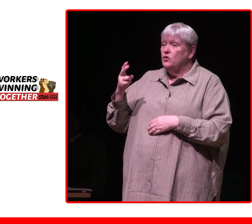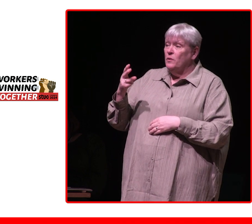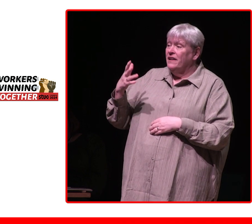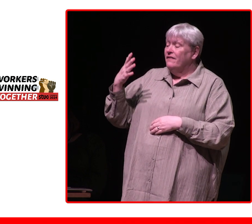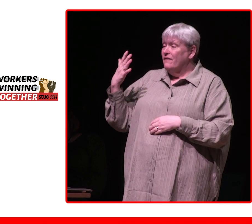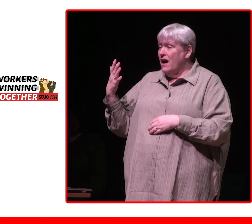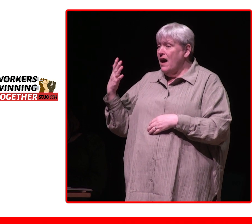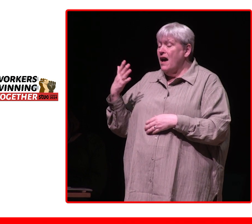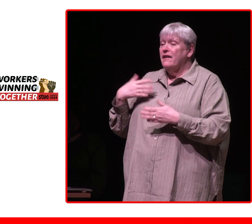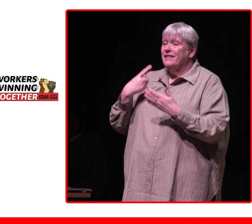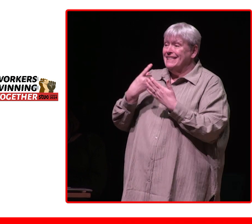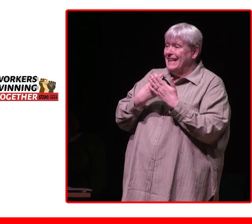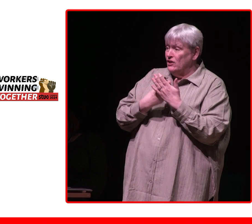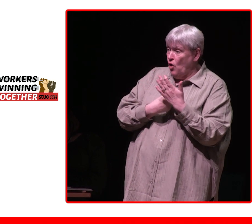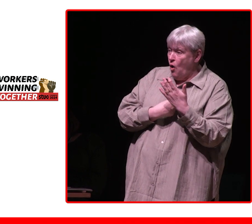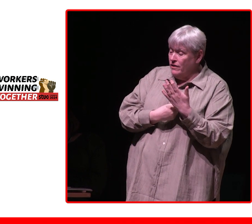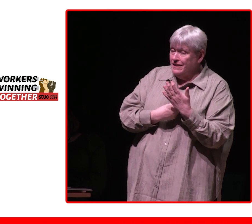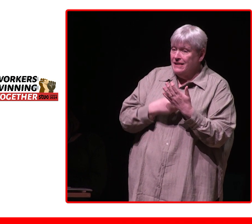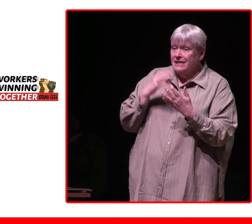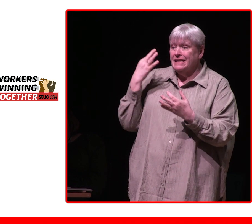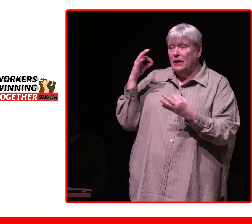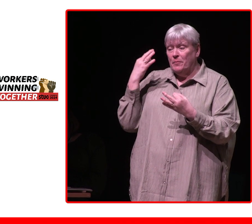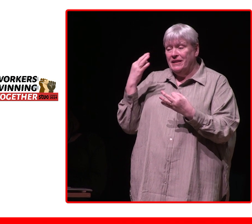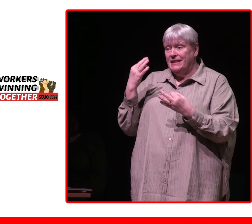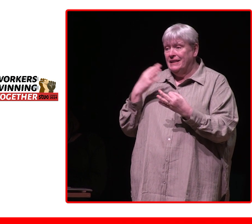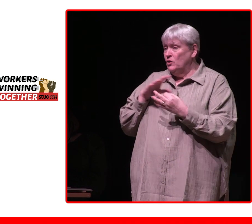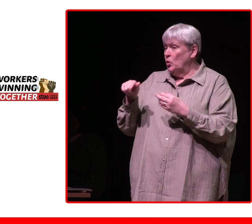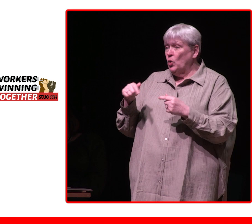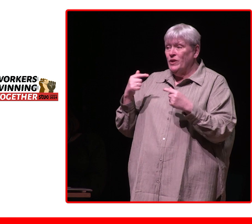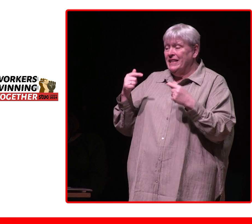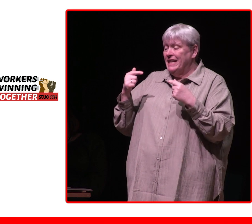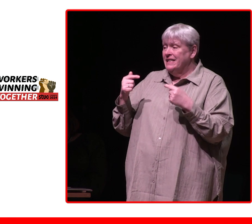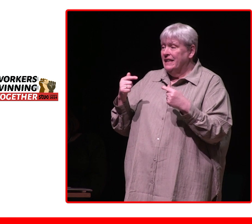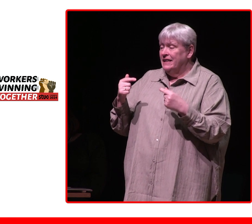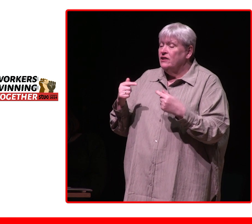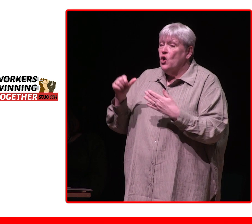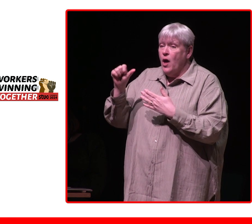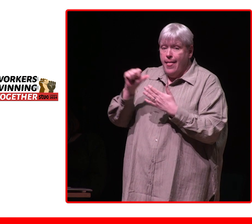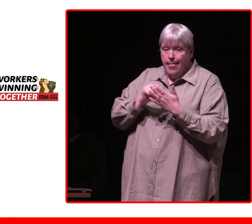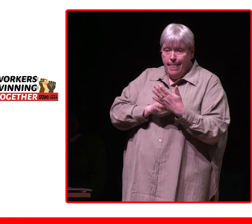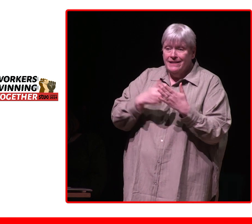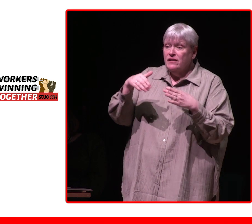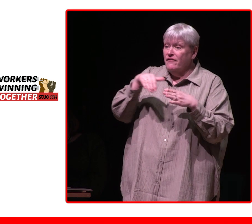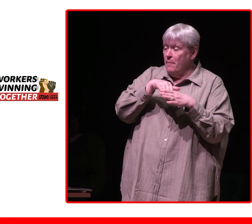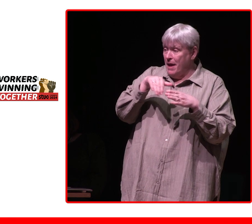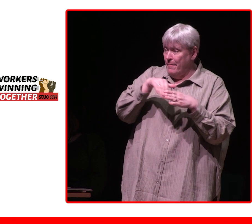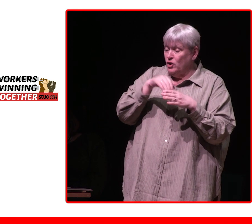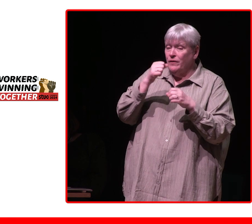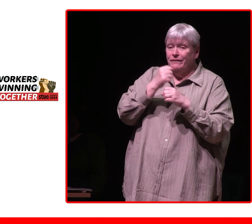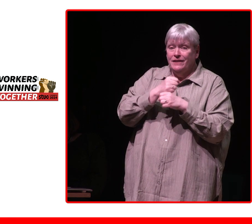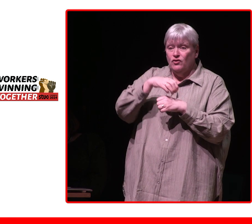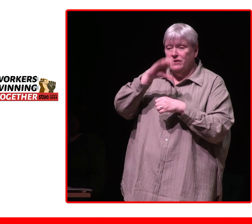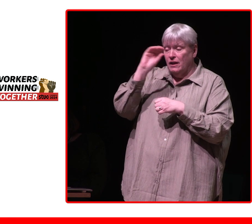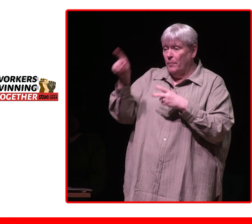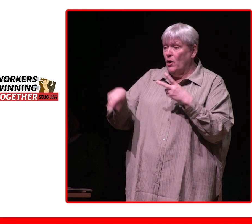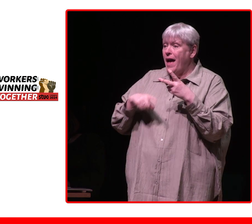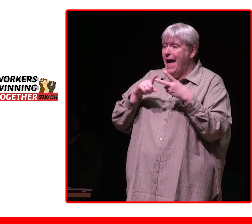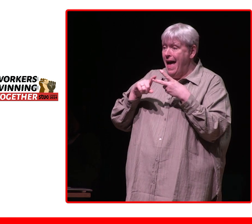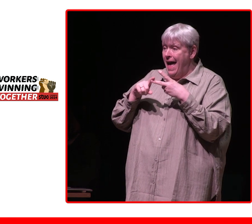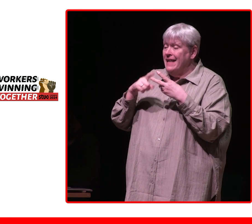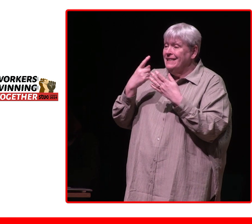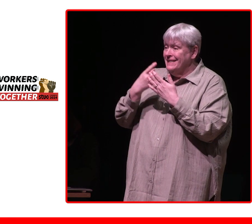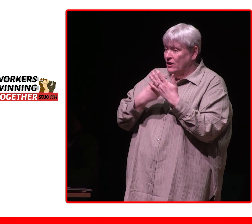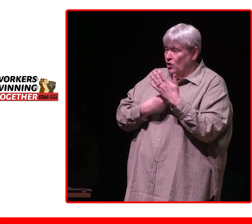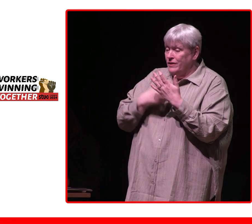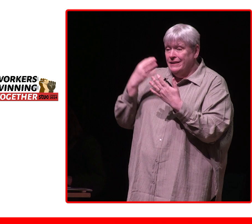Orders Committee was uncontested. A list of members of the General Council and the Standing Orders